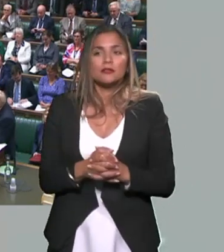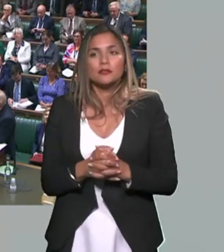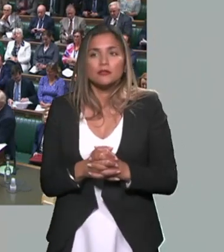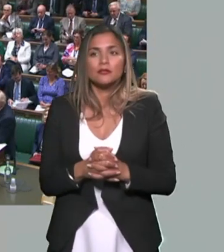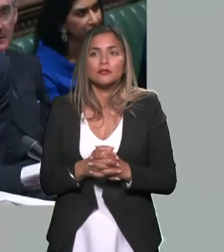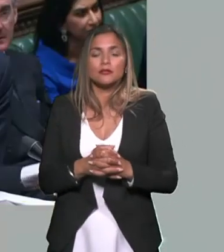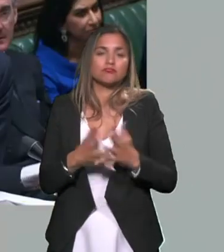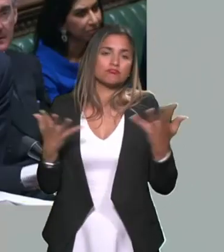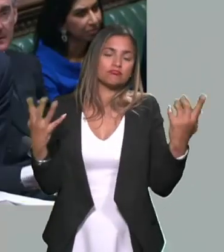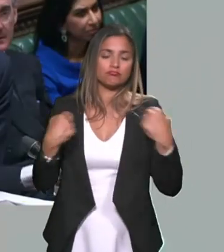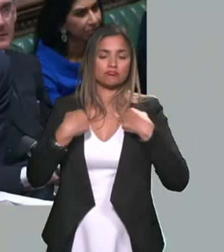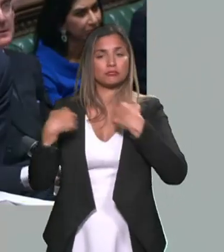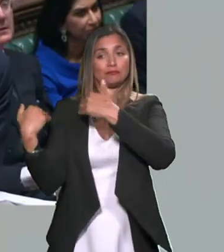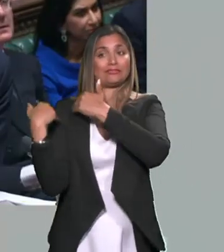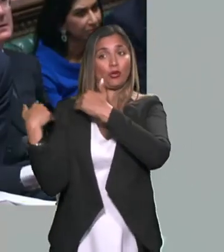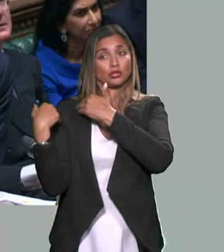I'm responsible for building